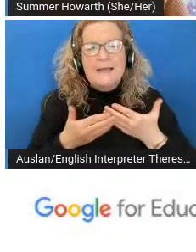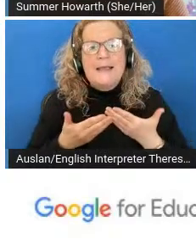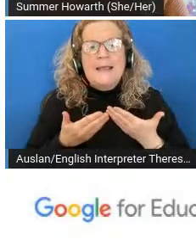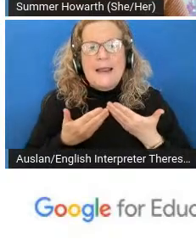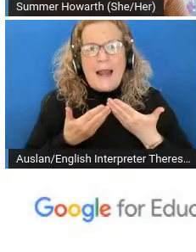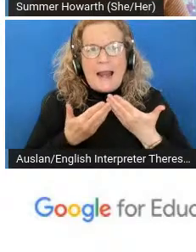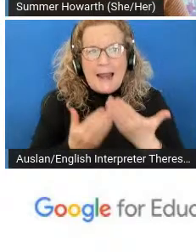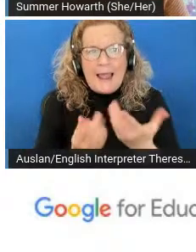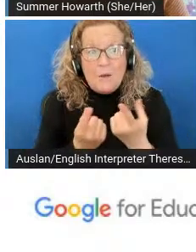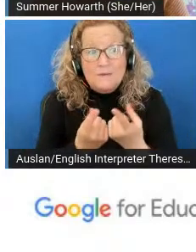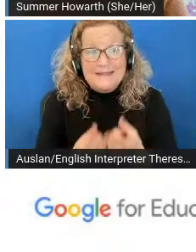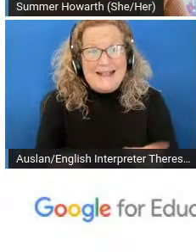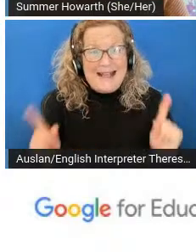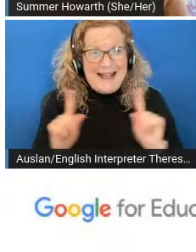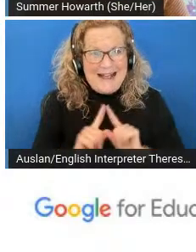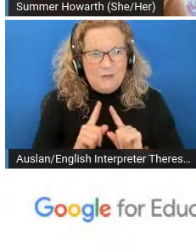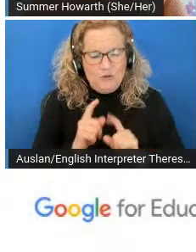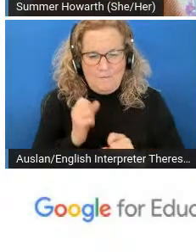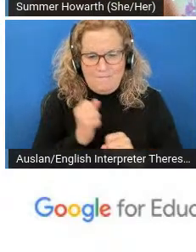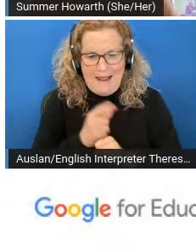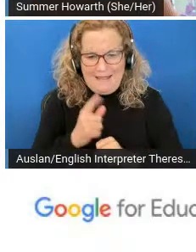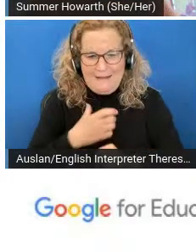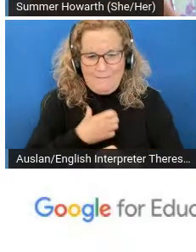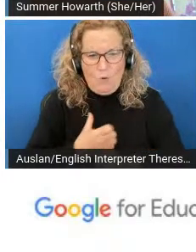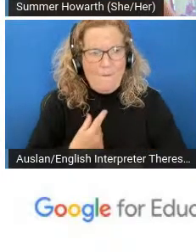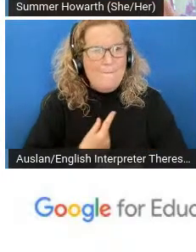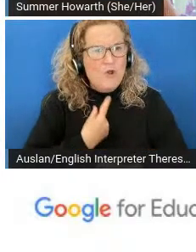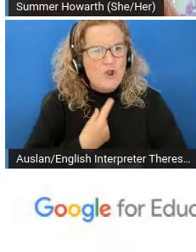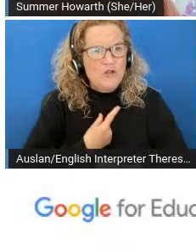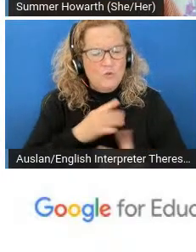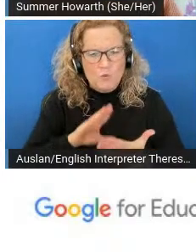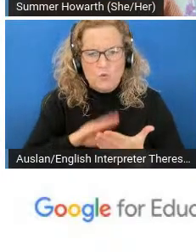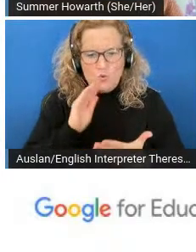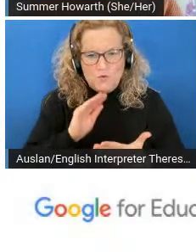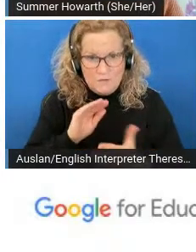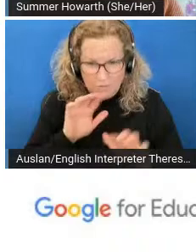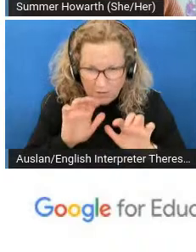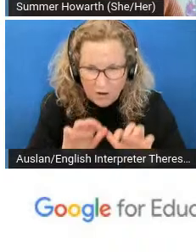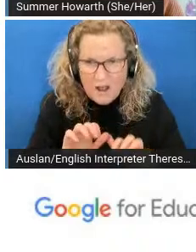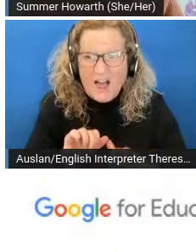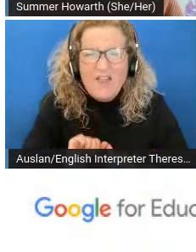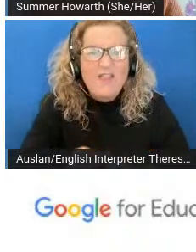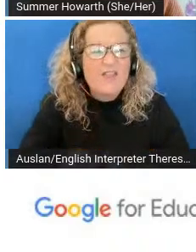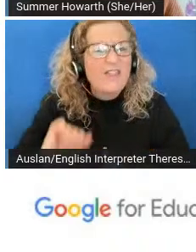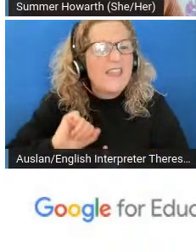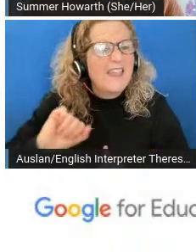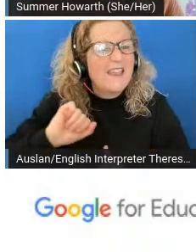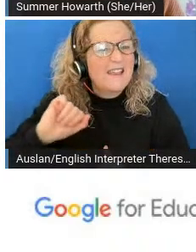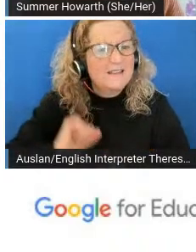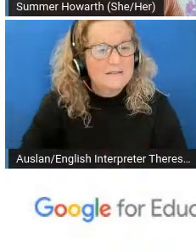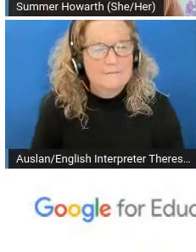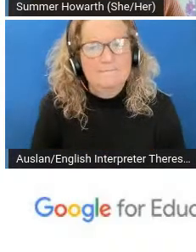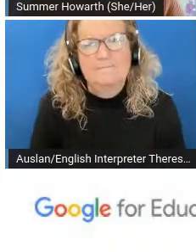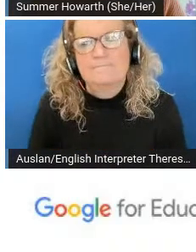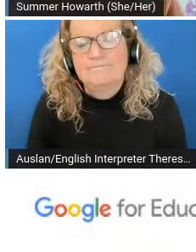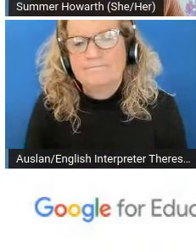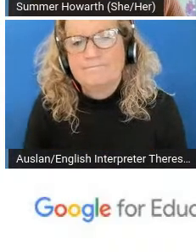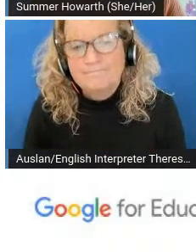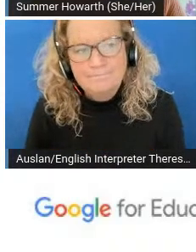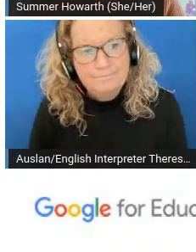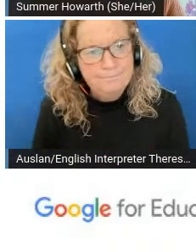to personalize them. It allows the students to personalize them as well. Yeah, that's awesome. Now, I'm going to show you.